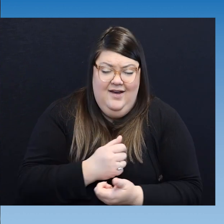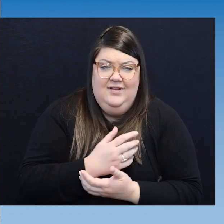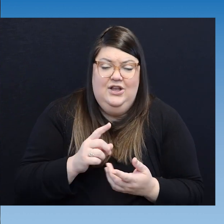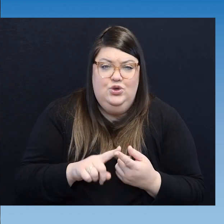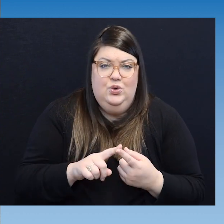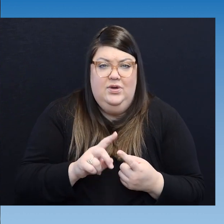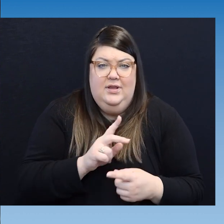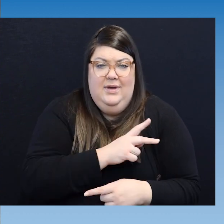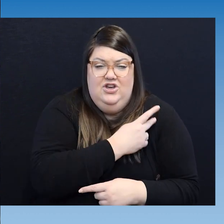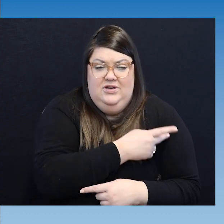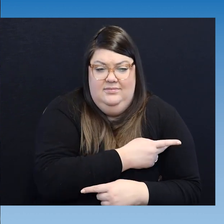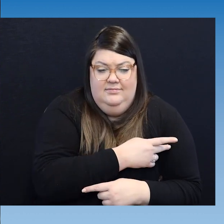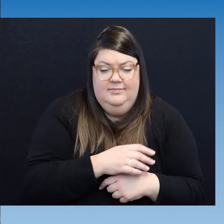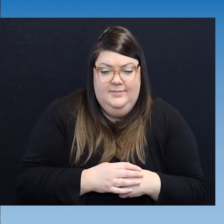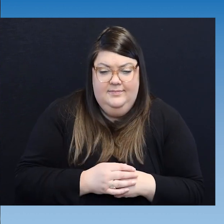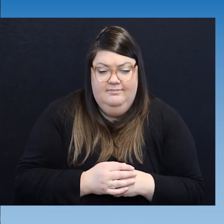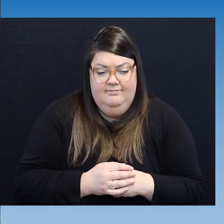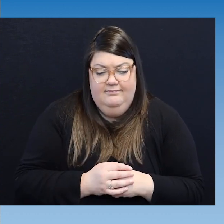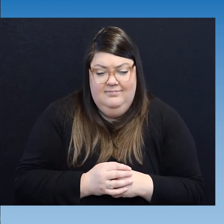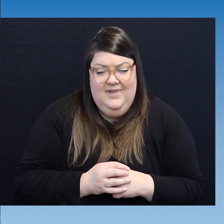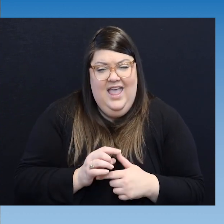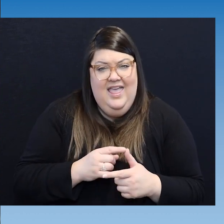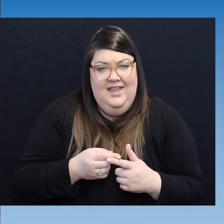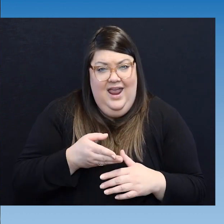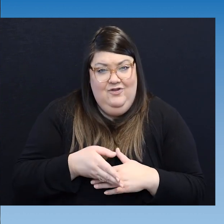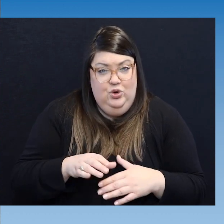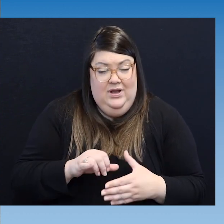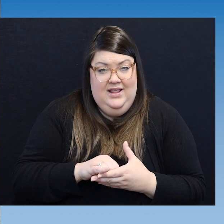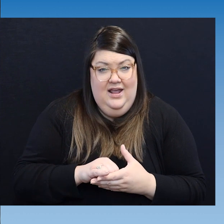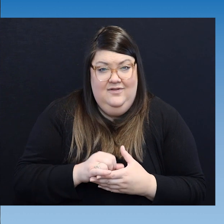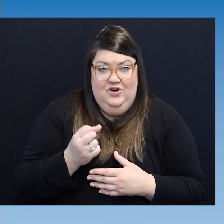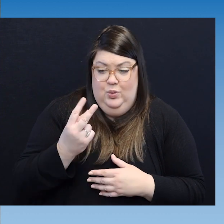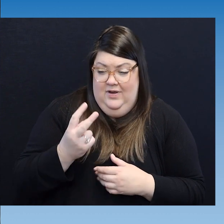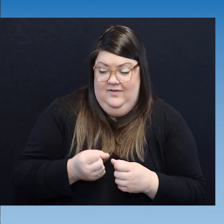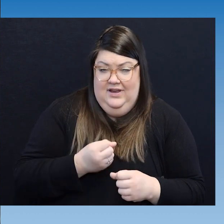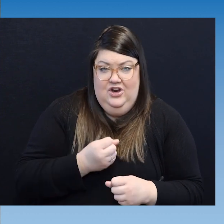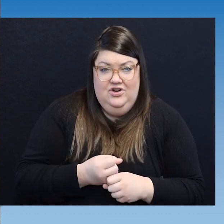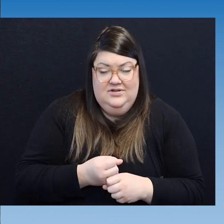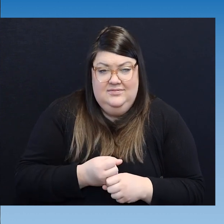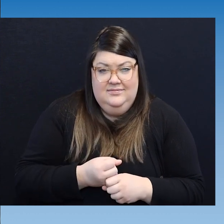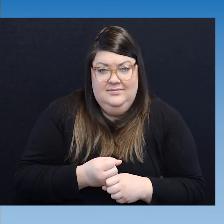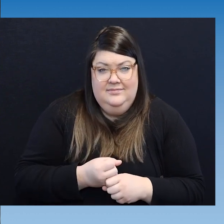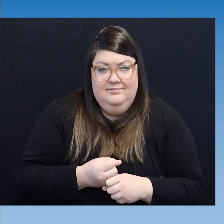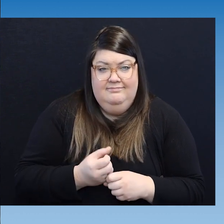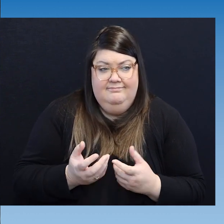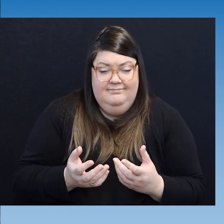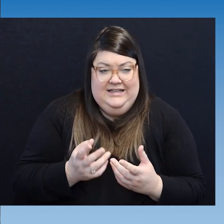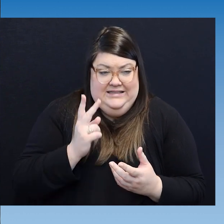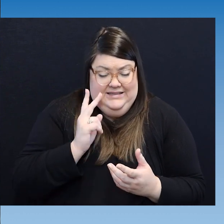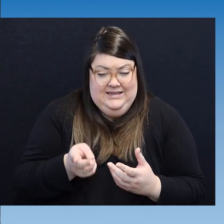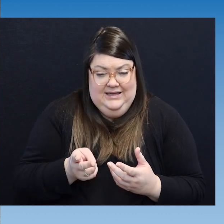the patient. And after doing that for 12 years,